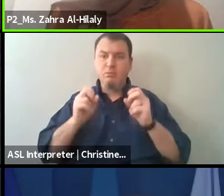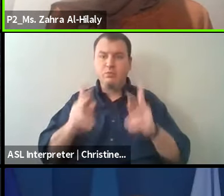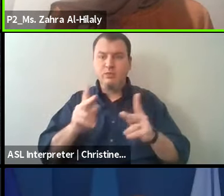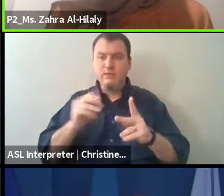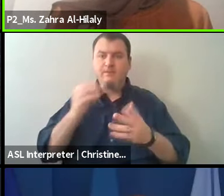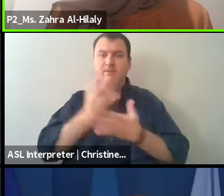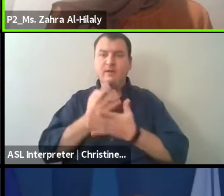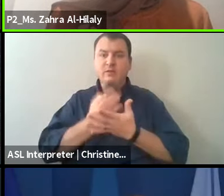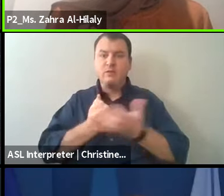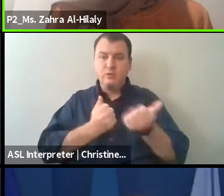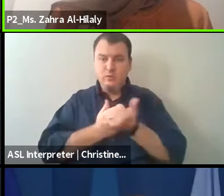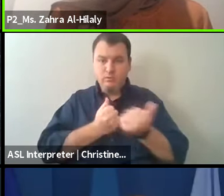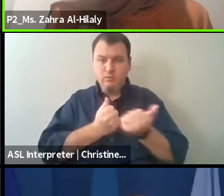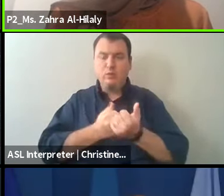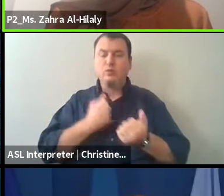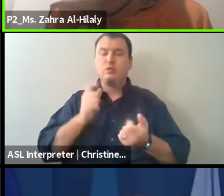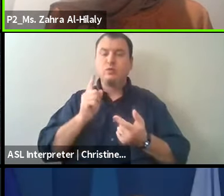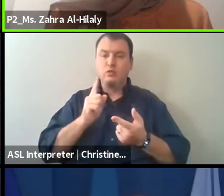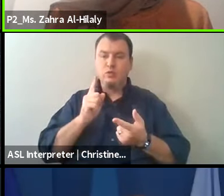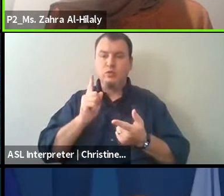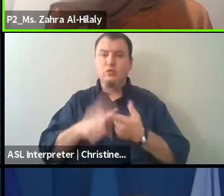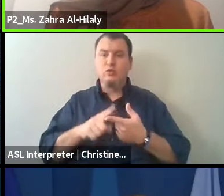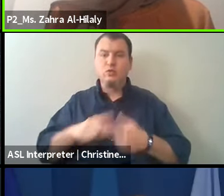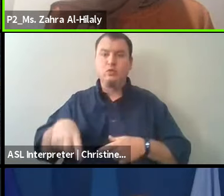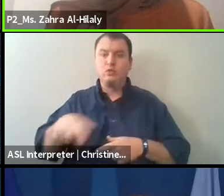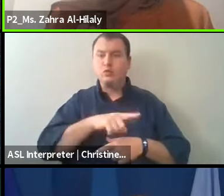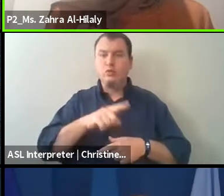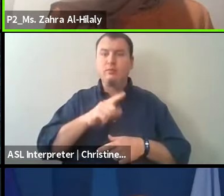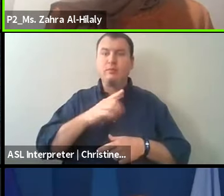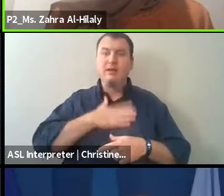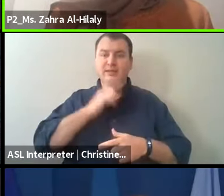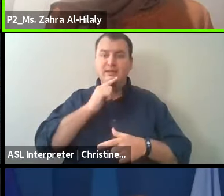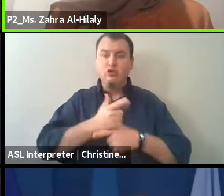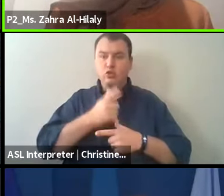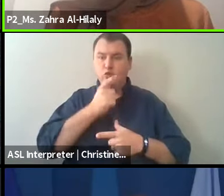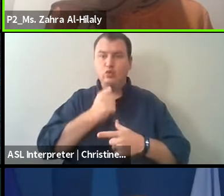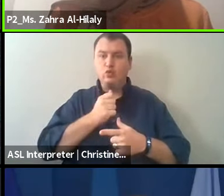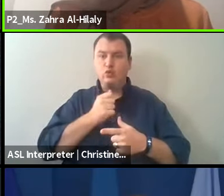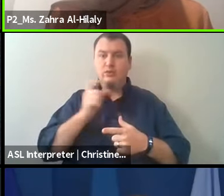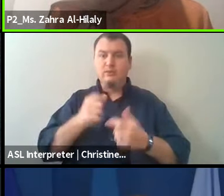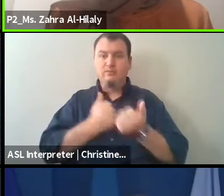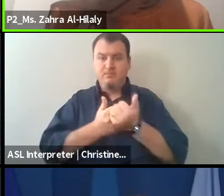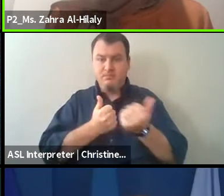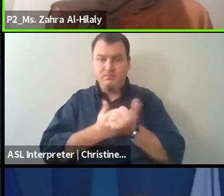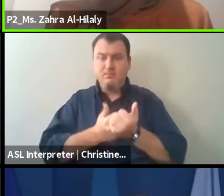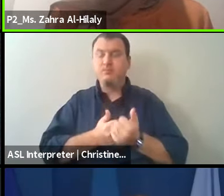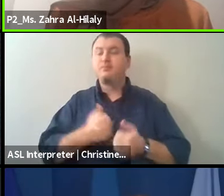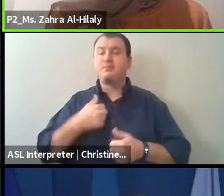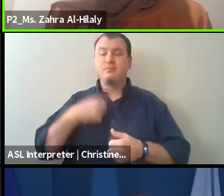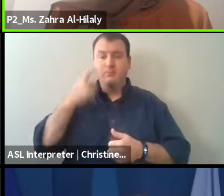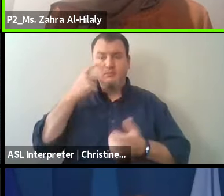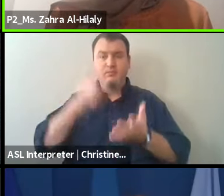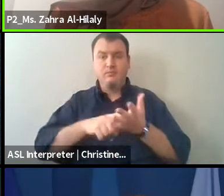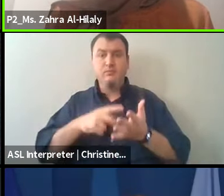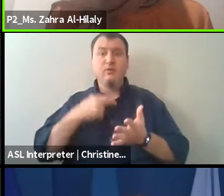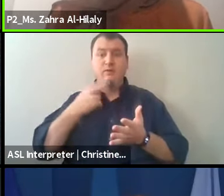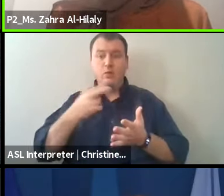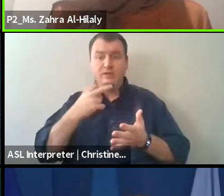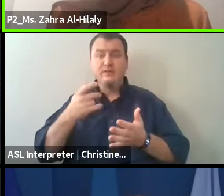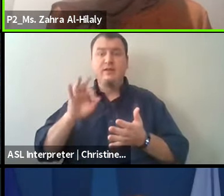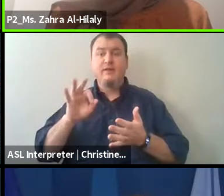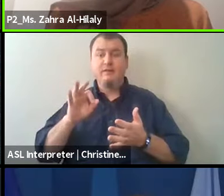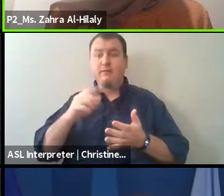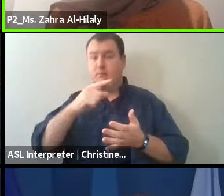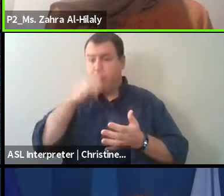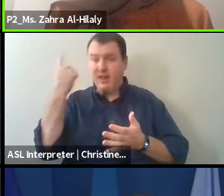financial support to my underrepresented sisters. We have recognized that the voices of Indigenous young women,